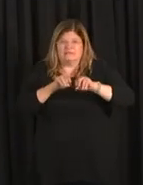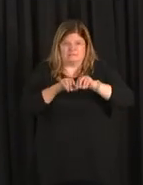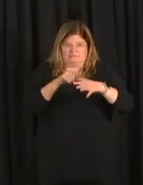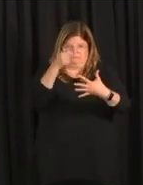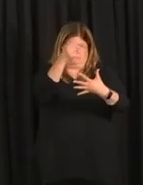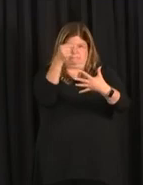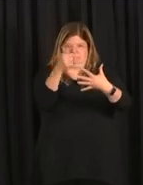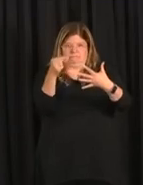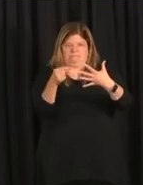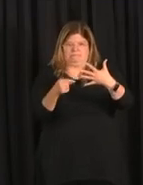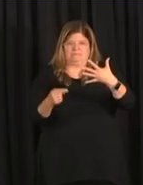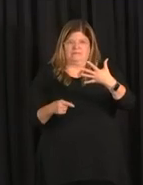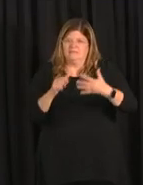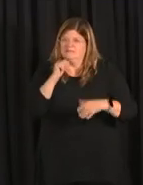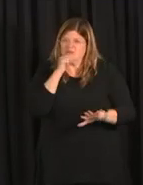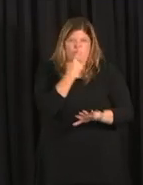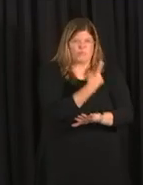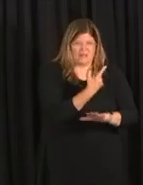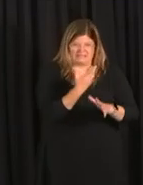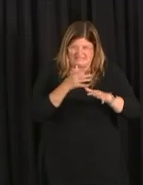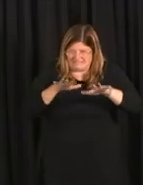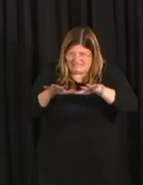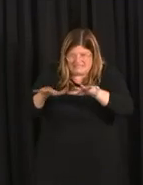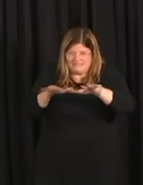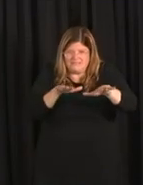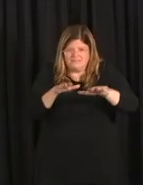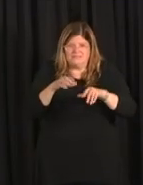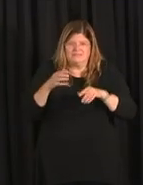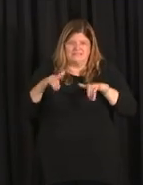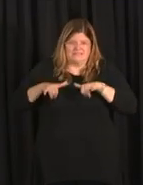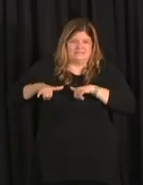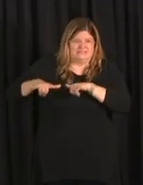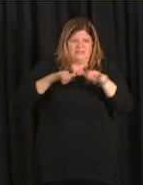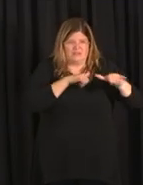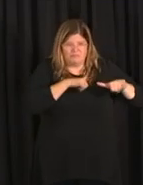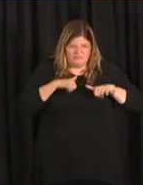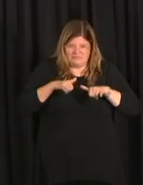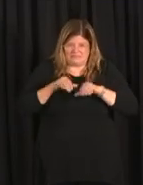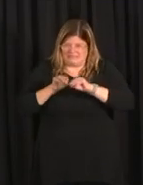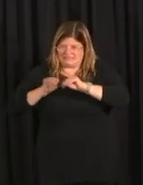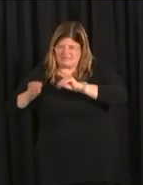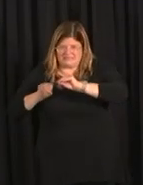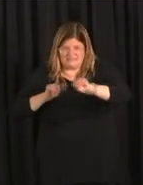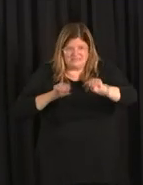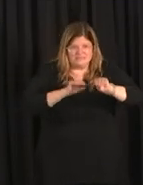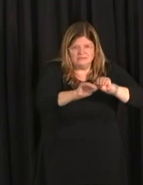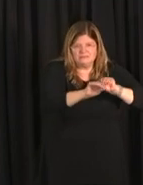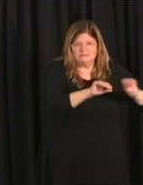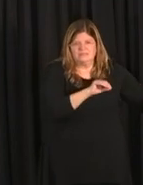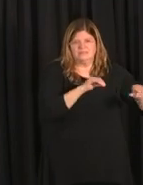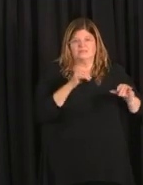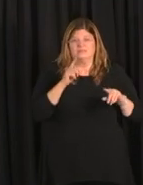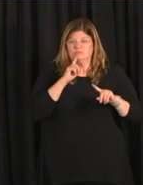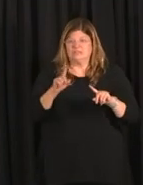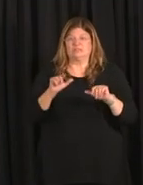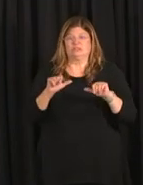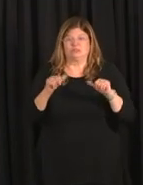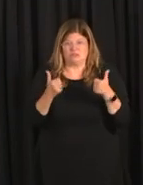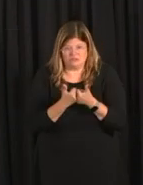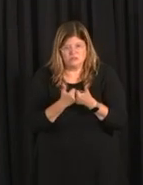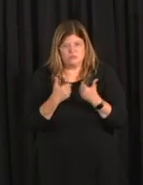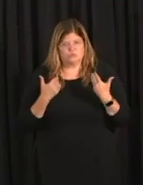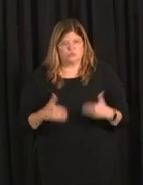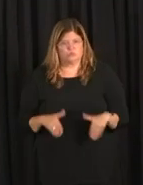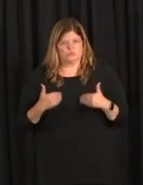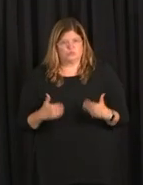each are unique in their way, but they all share the same a challenge, which is that